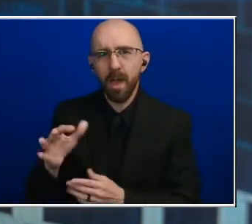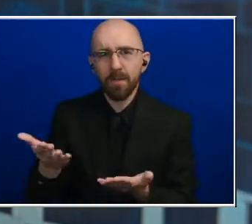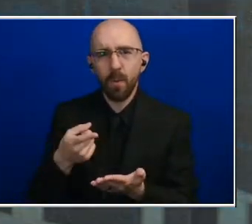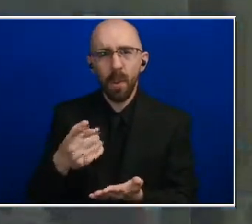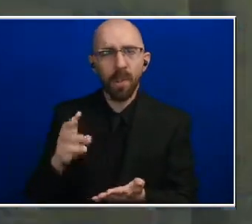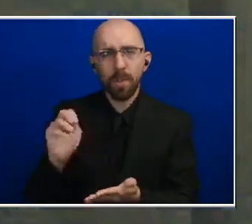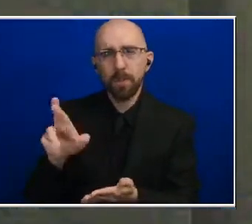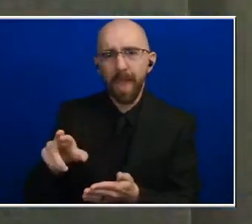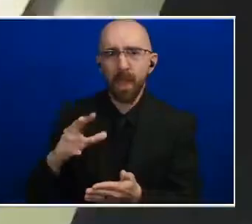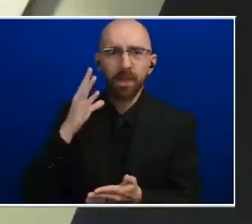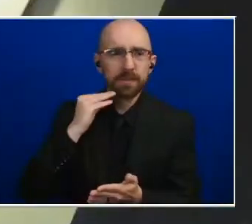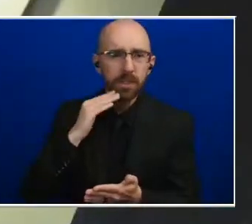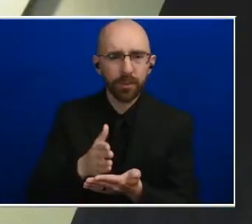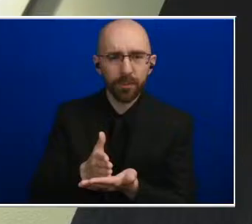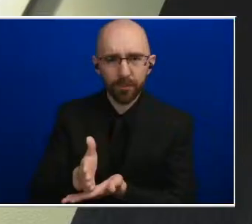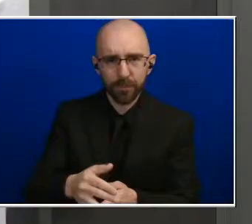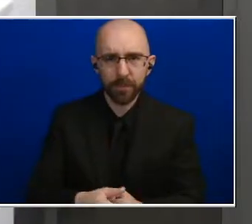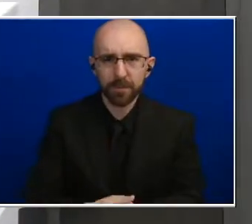through.